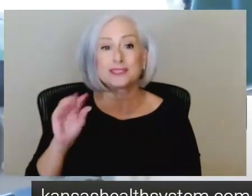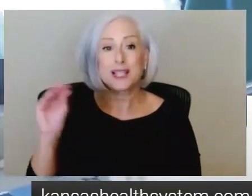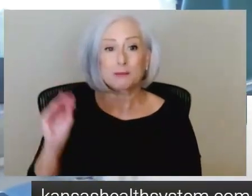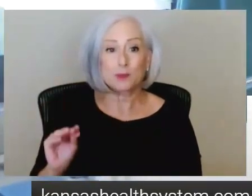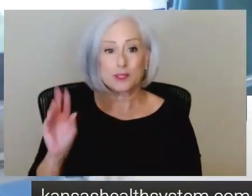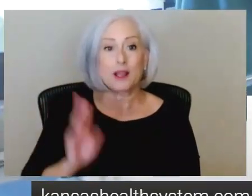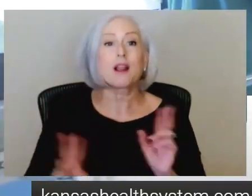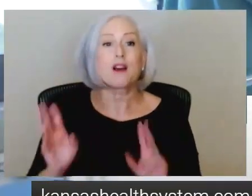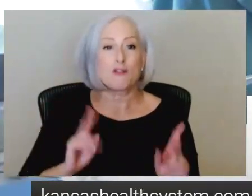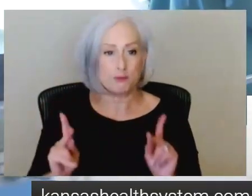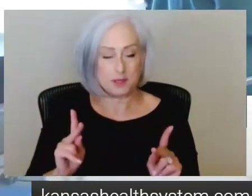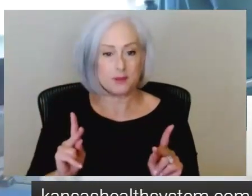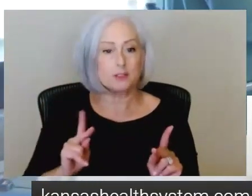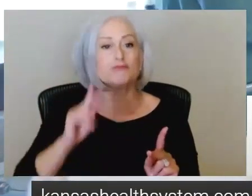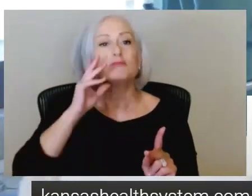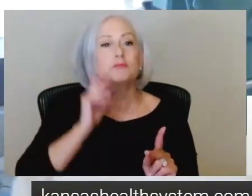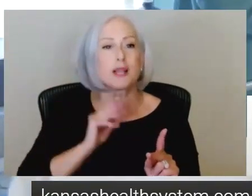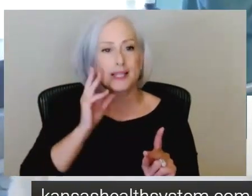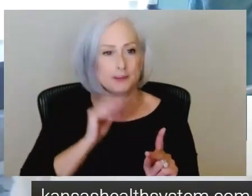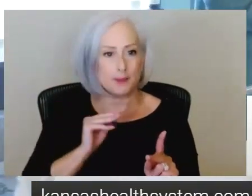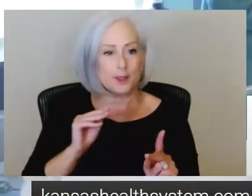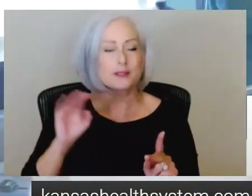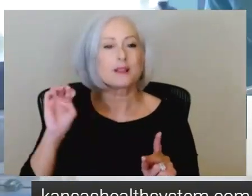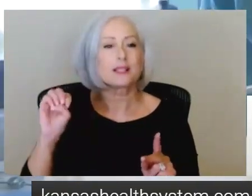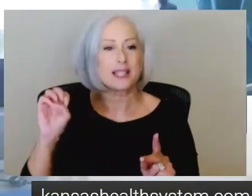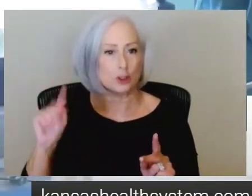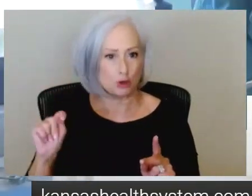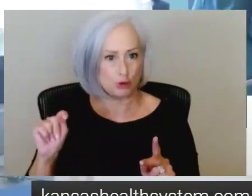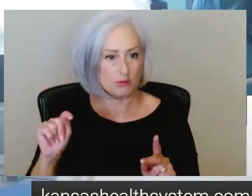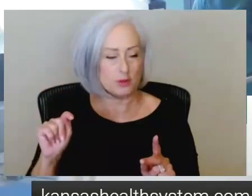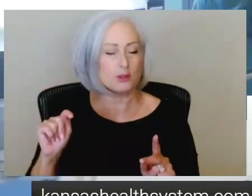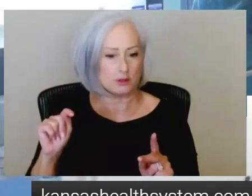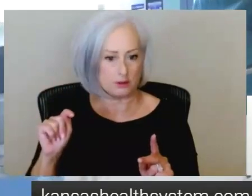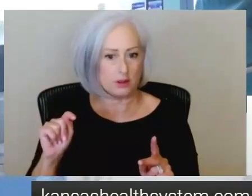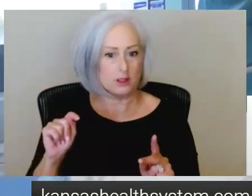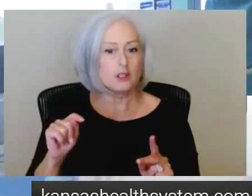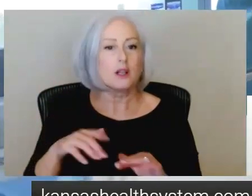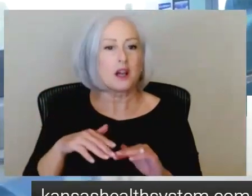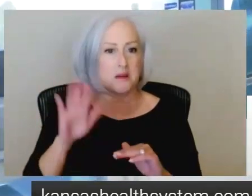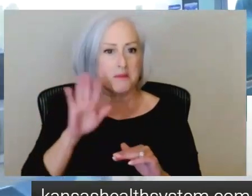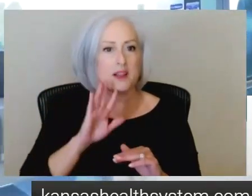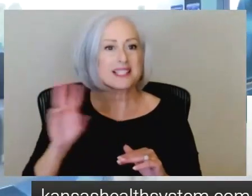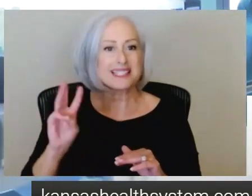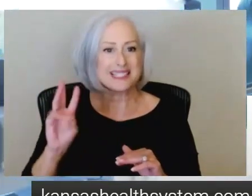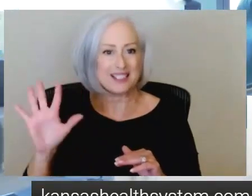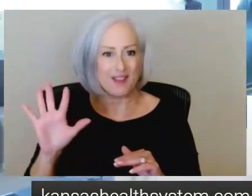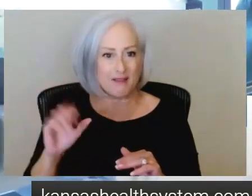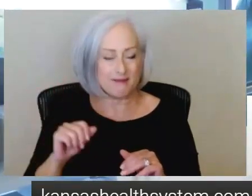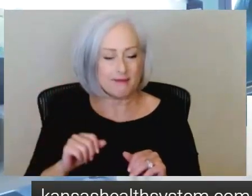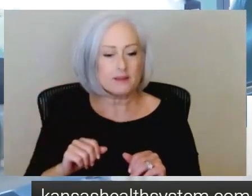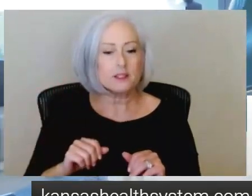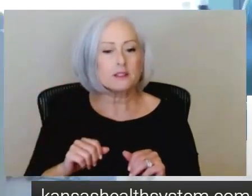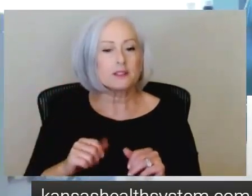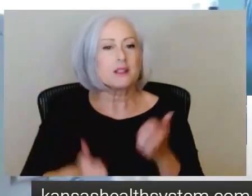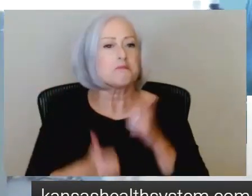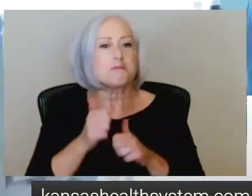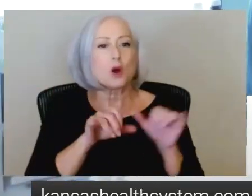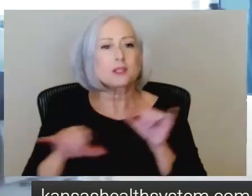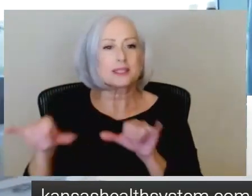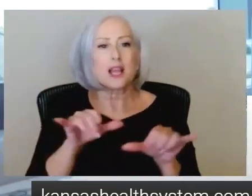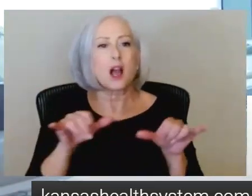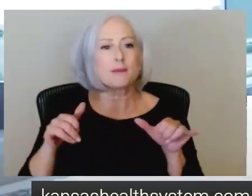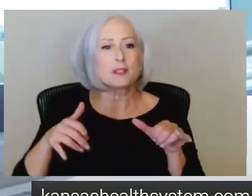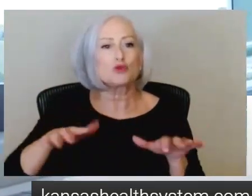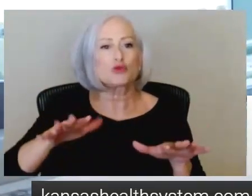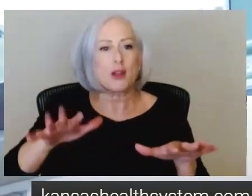5 to 10% of the people above 60 years of age. Wow. Yeah, so it's the most common tremor disorder. And it's